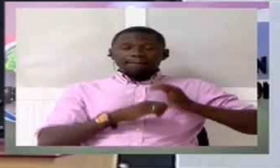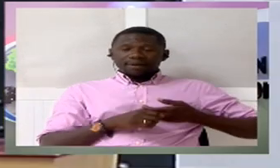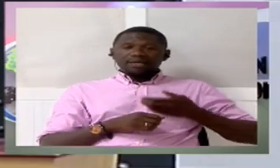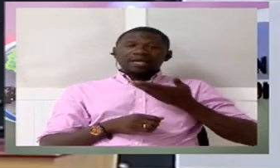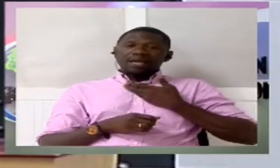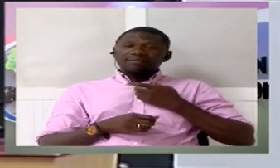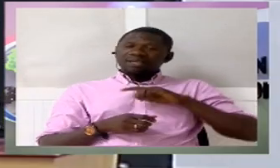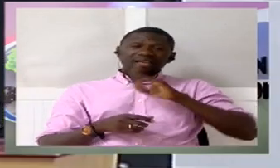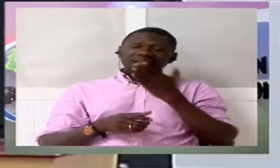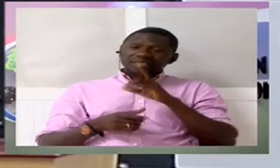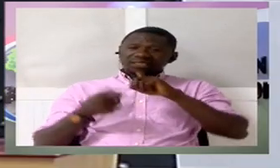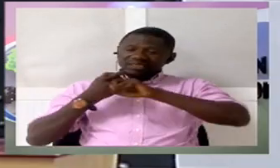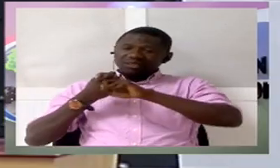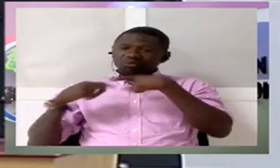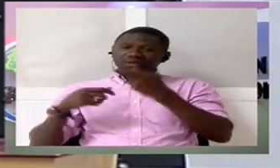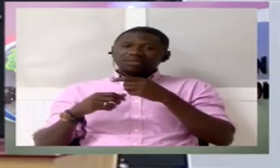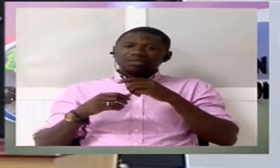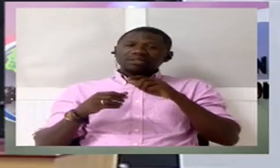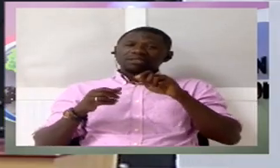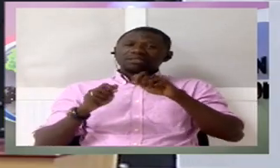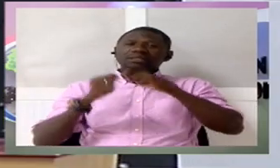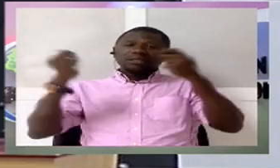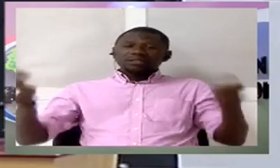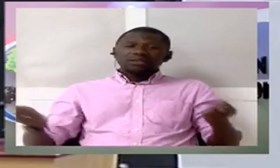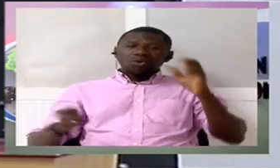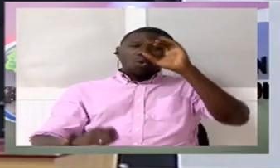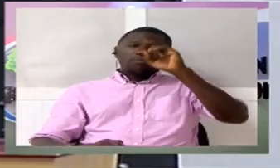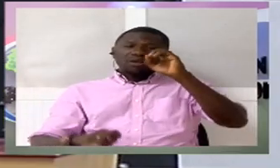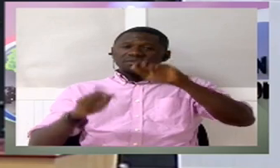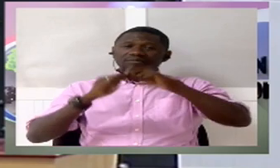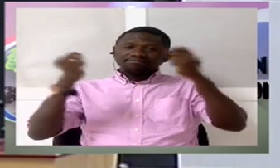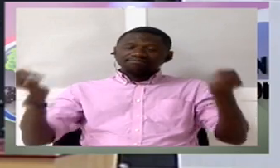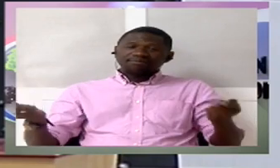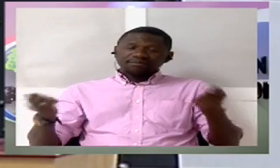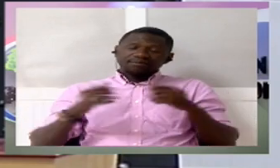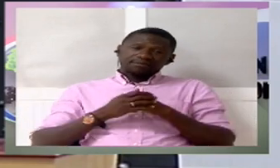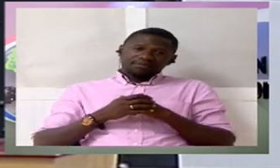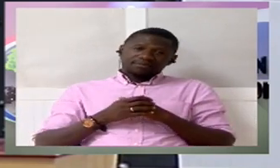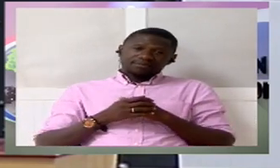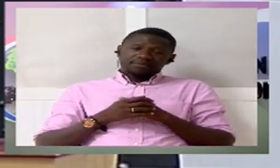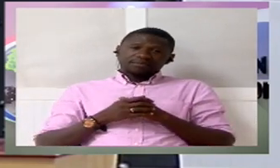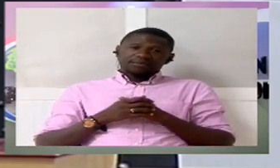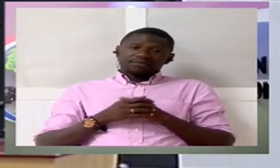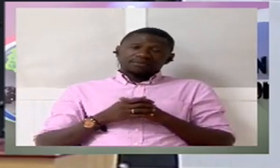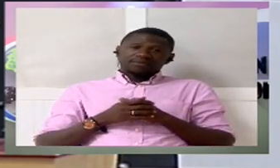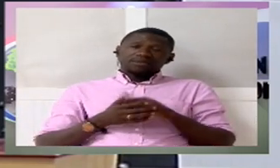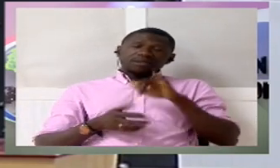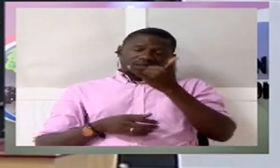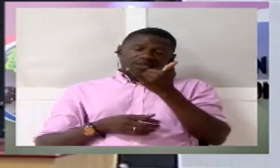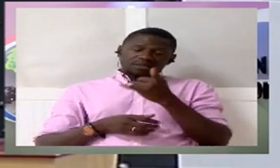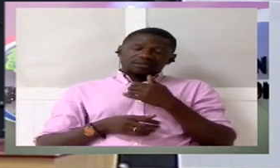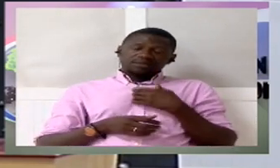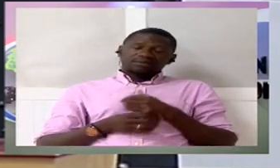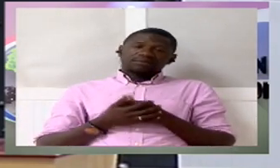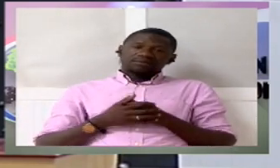nyin commission ikema mem banda Daily Observer fo ay bulosota ko akono laba Daily Observer do gudla. Hi, bulosoto jere.